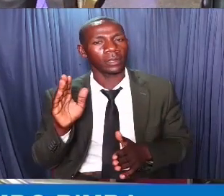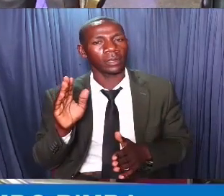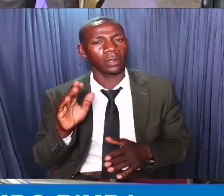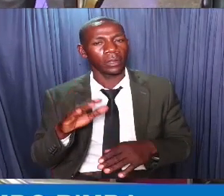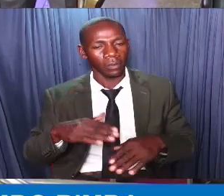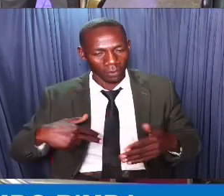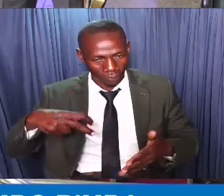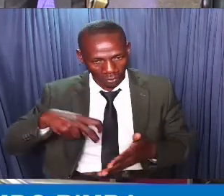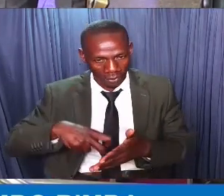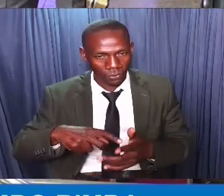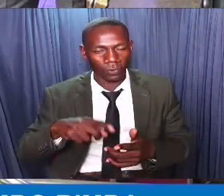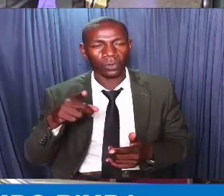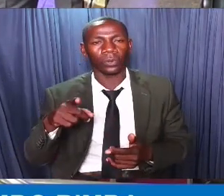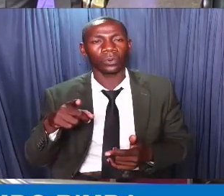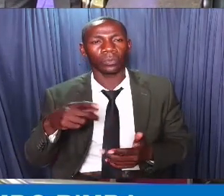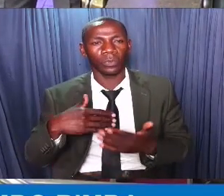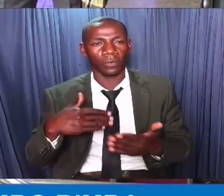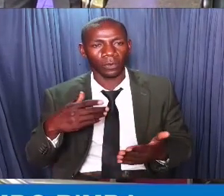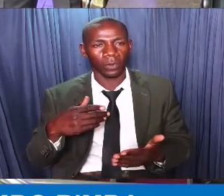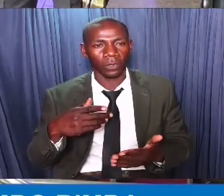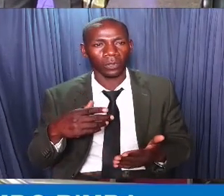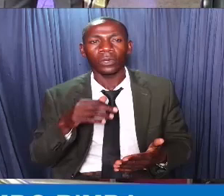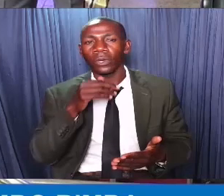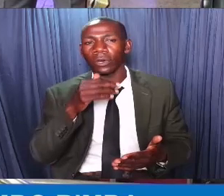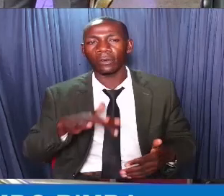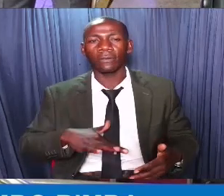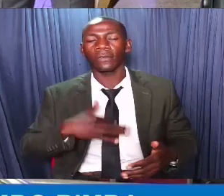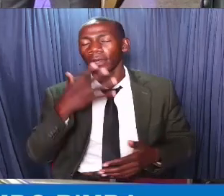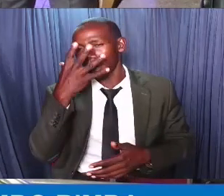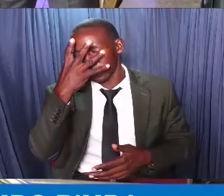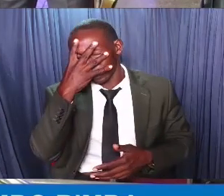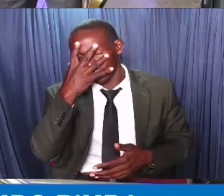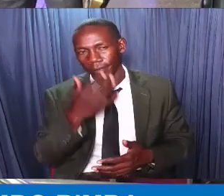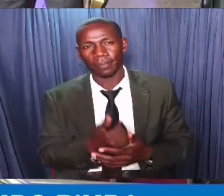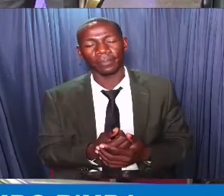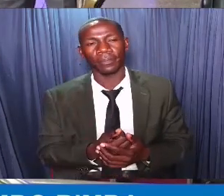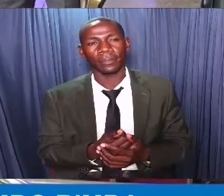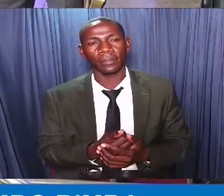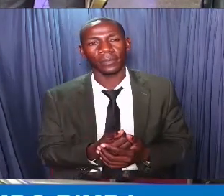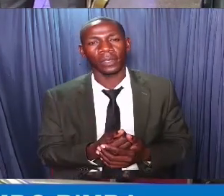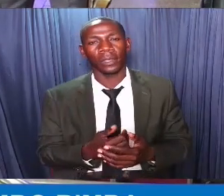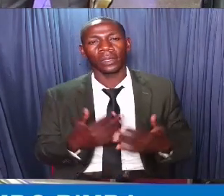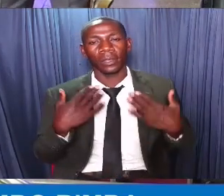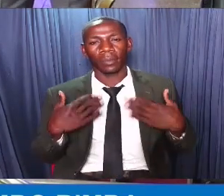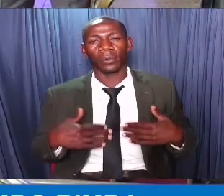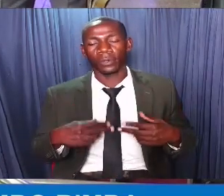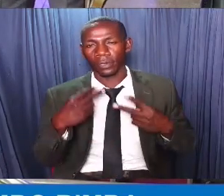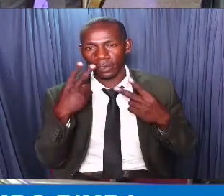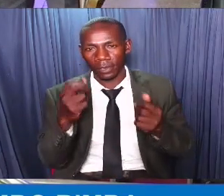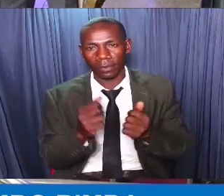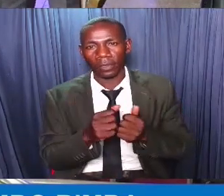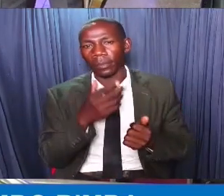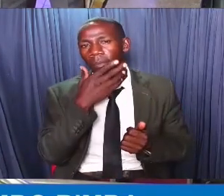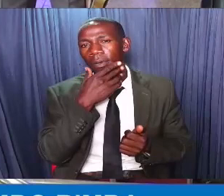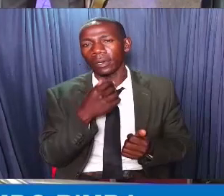Watakuinamia. They'll bend before you. Hawasikii aibu. They are not ashamed. sehemu zao kuonekana na mwanaume. Their parts seen